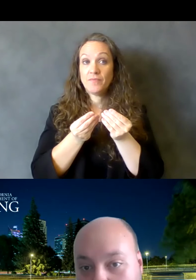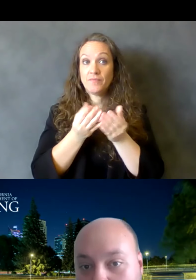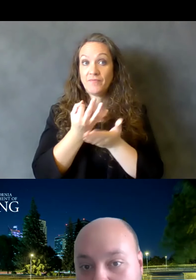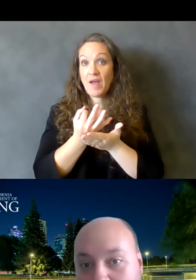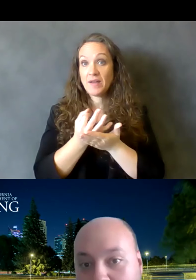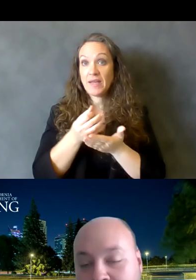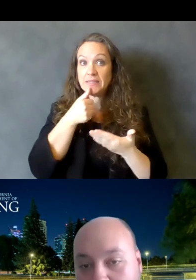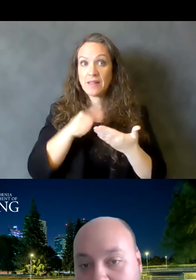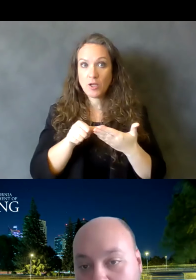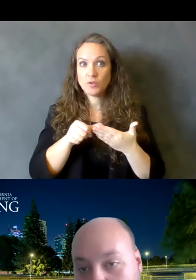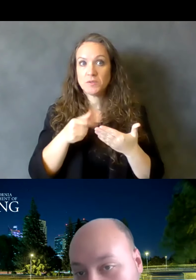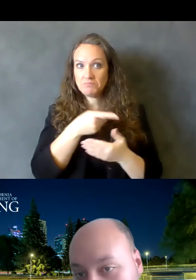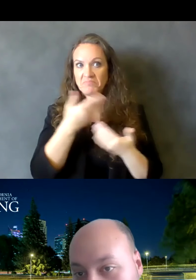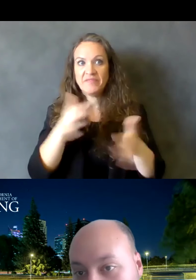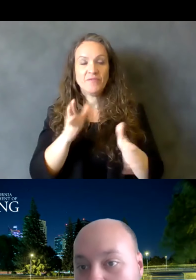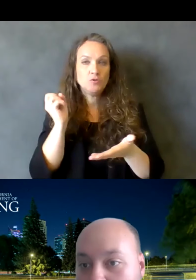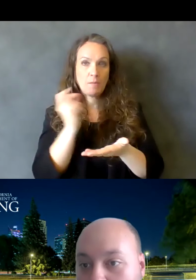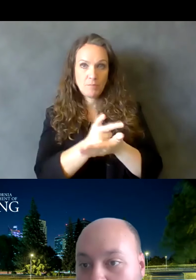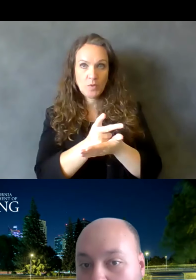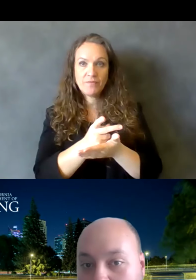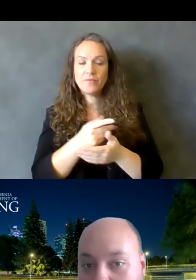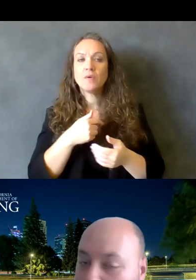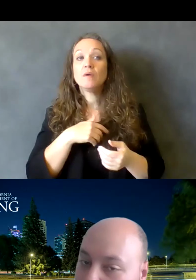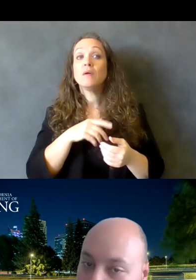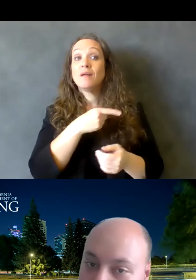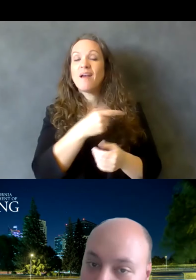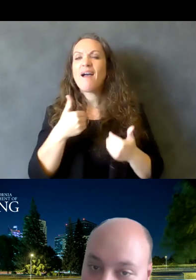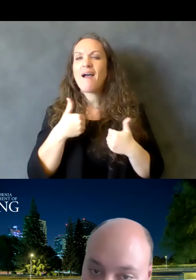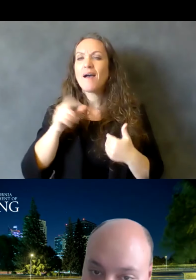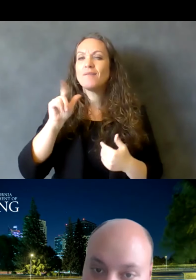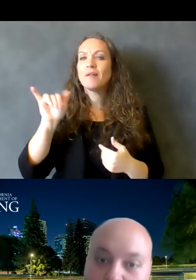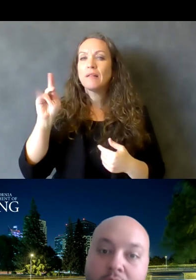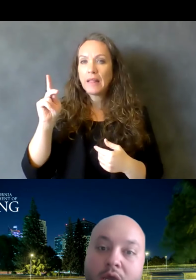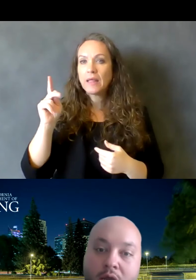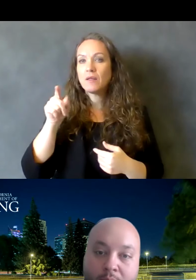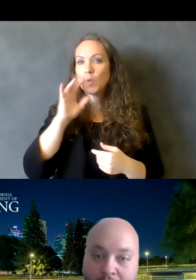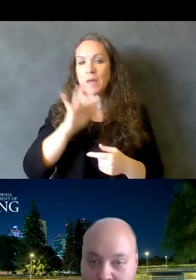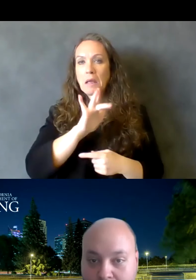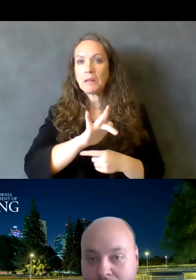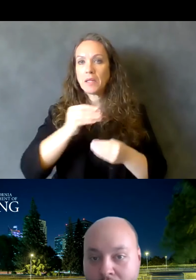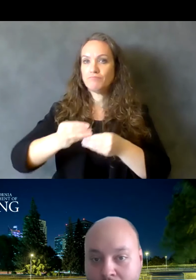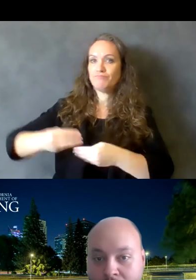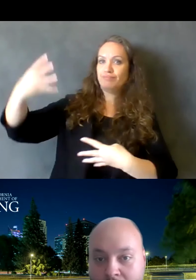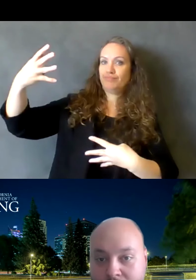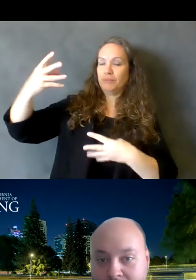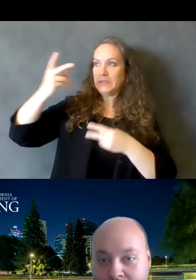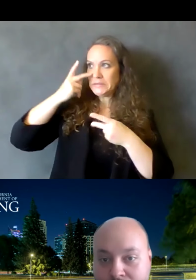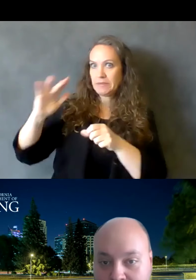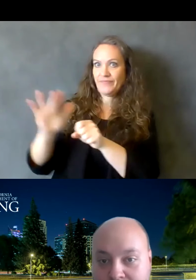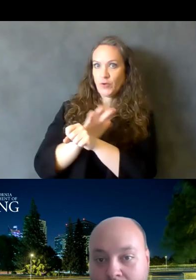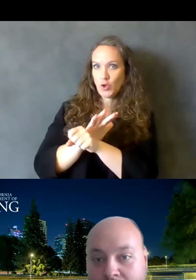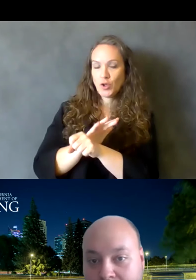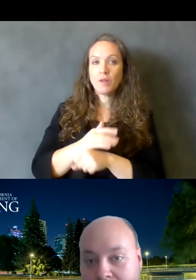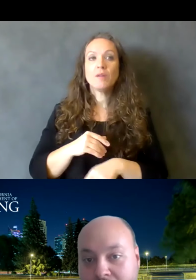included the link so you can view the full proposal. So I'm going to go through each of these, but I just wanted to know that that